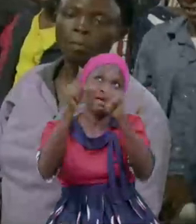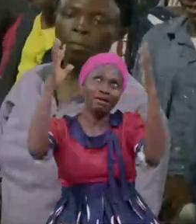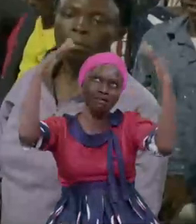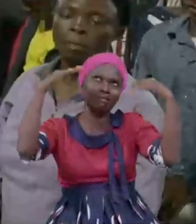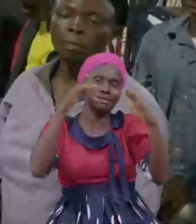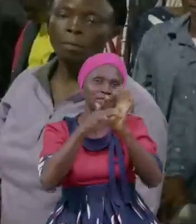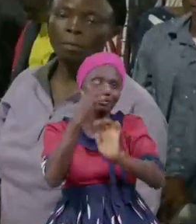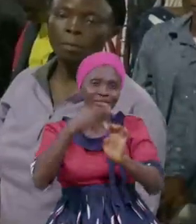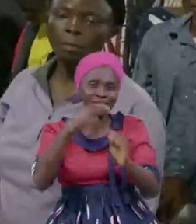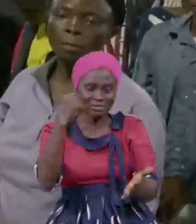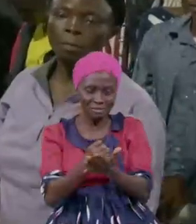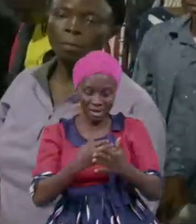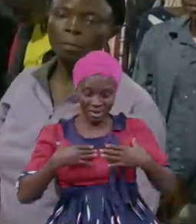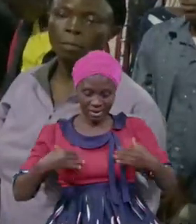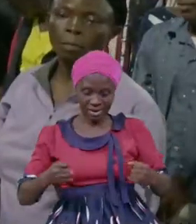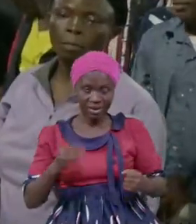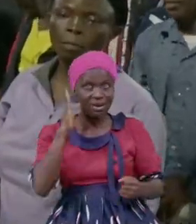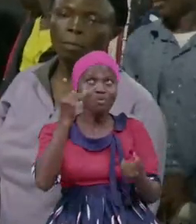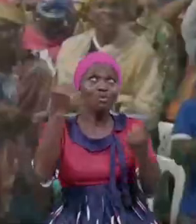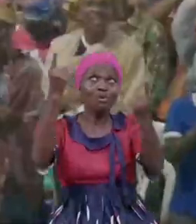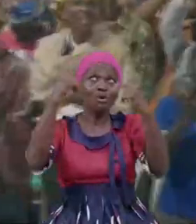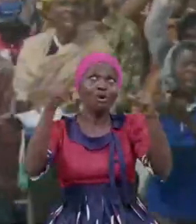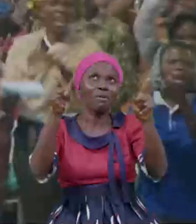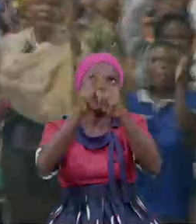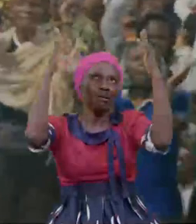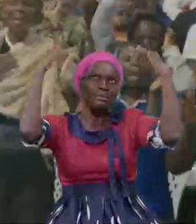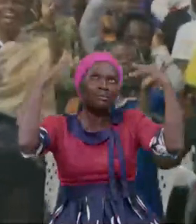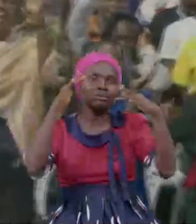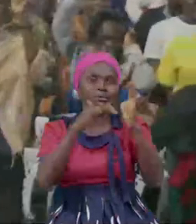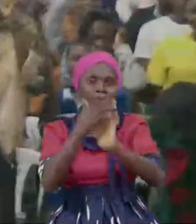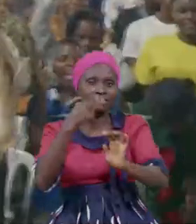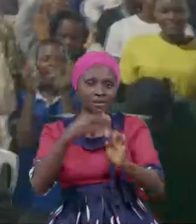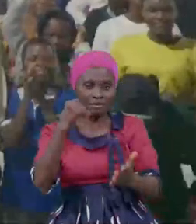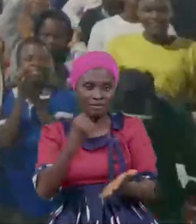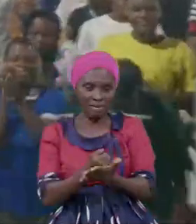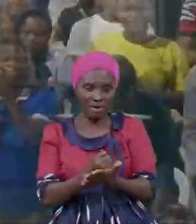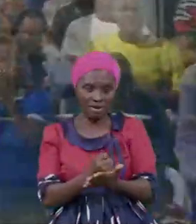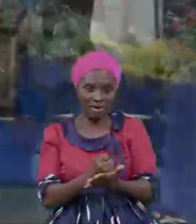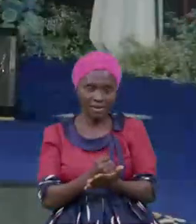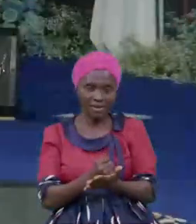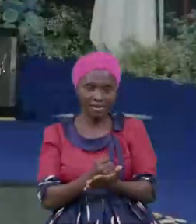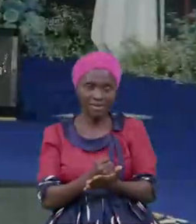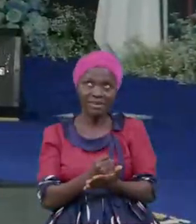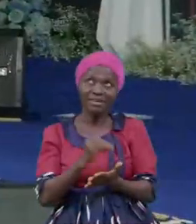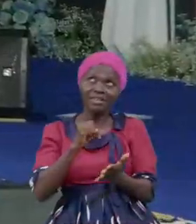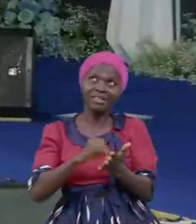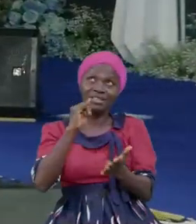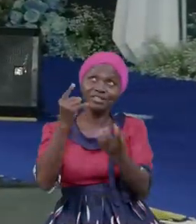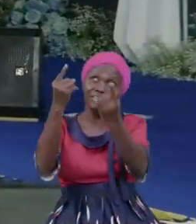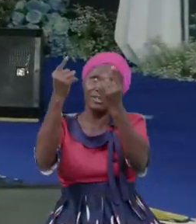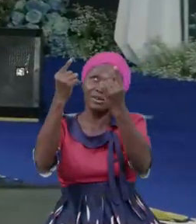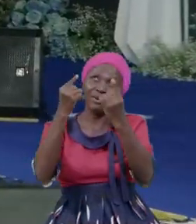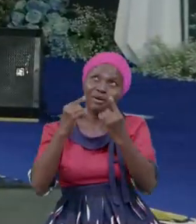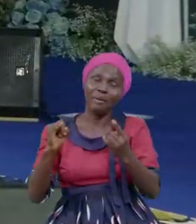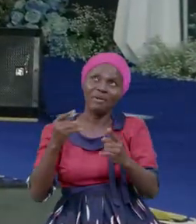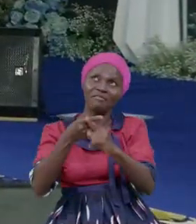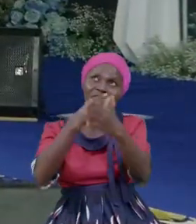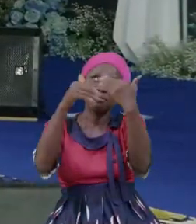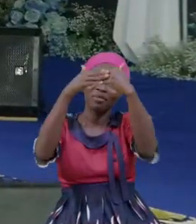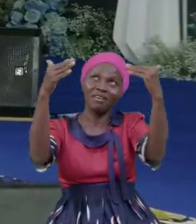Yeah. Healing is going to fall like rain. Yeah. It's coming from heaven. Yeah.